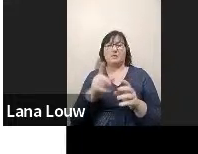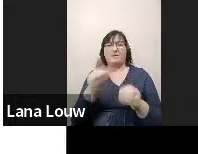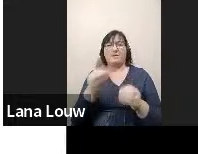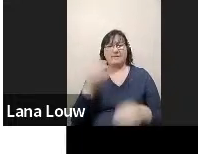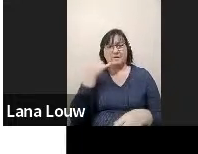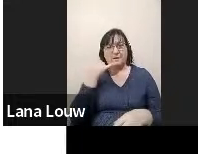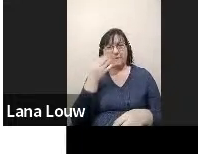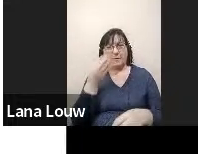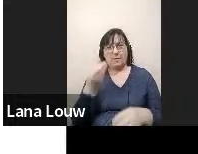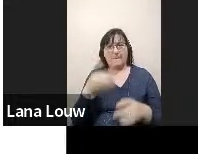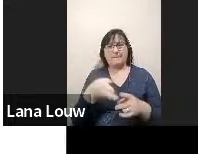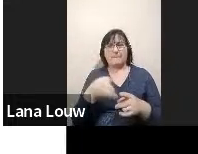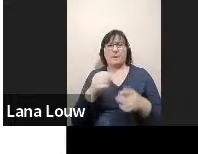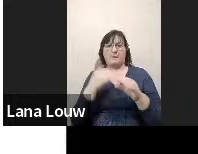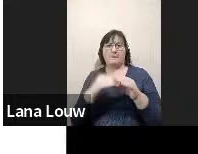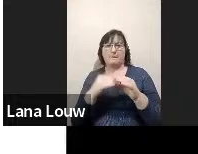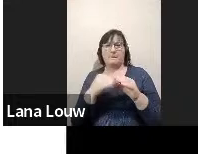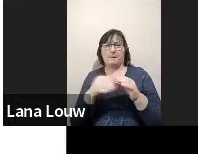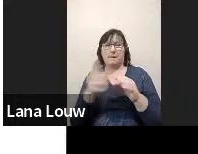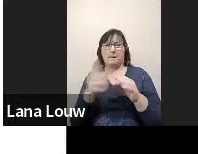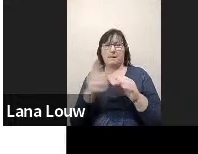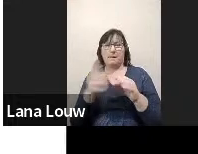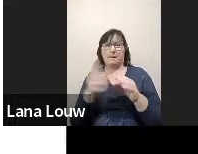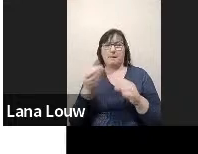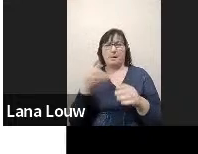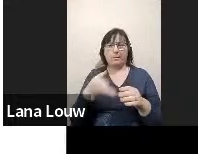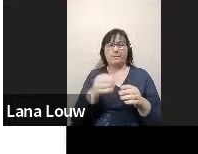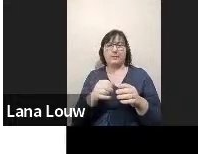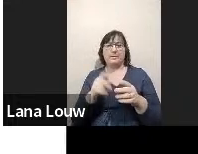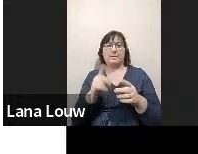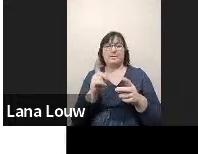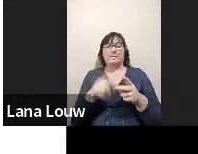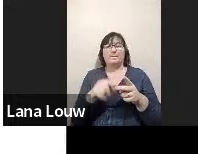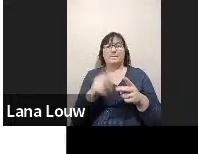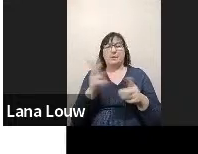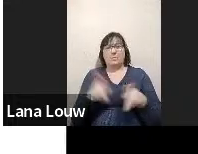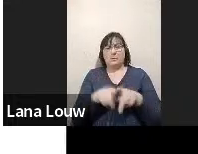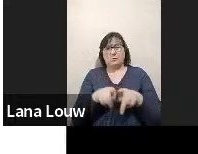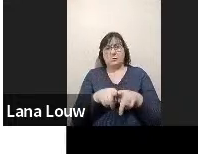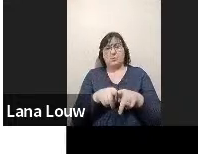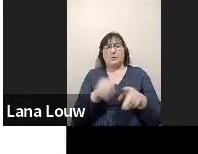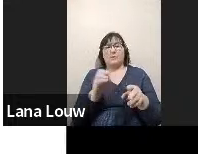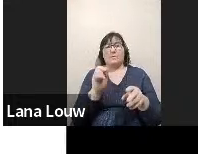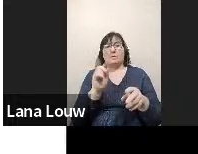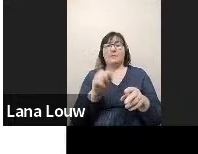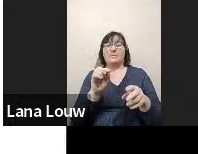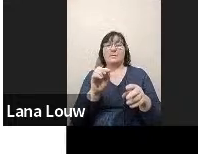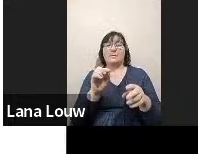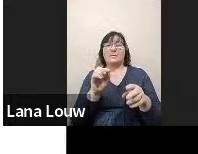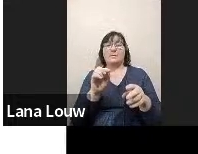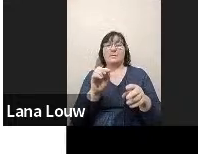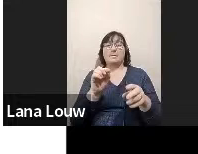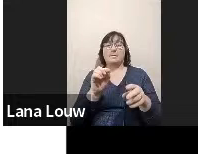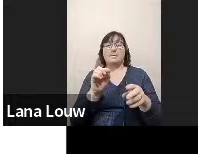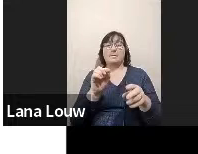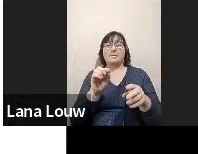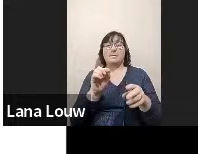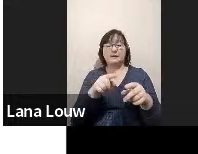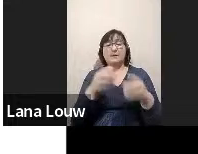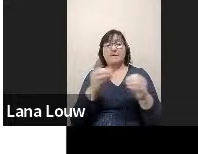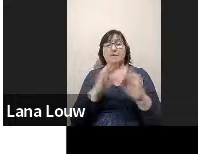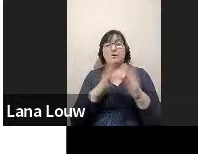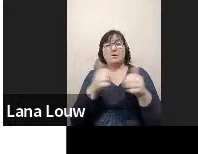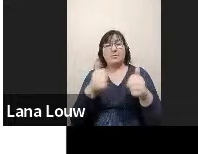is updated. Secondly, we need to make sure that the entity that they represent have the corrected information on the SARS.